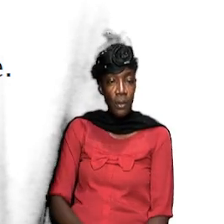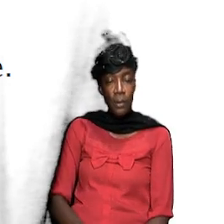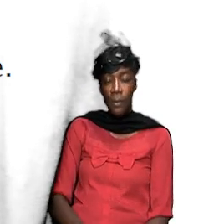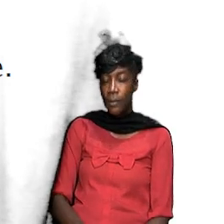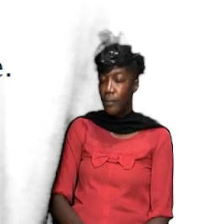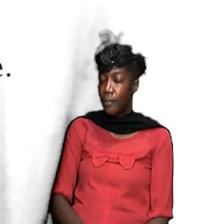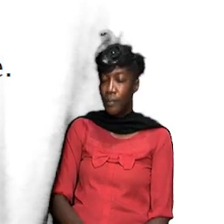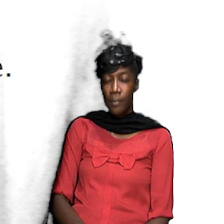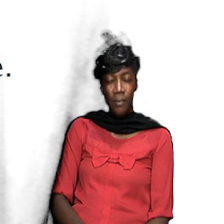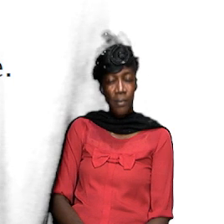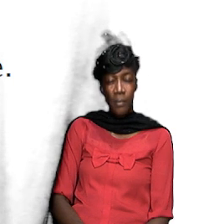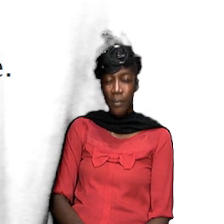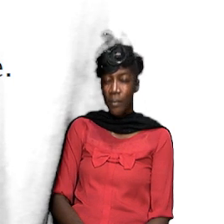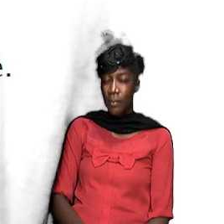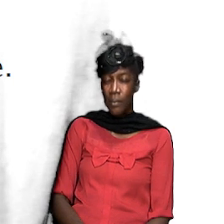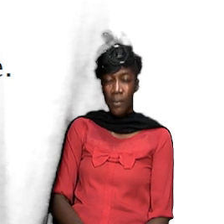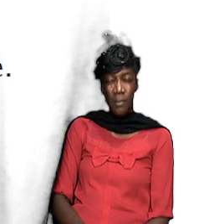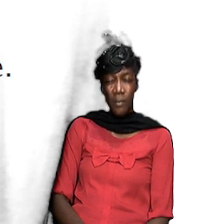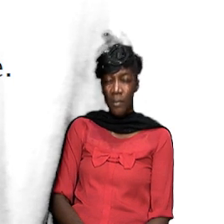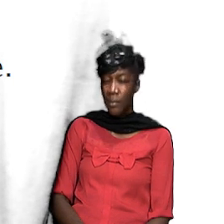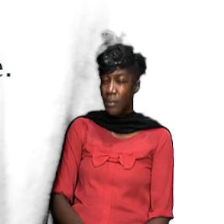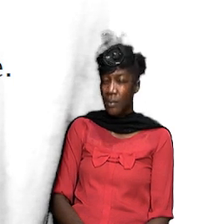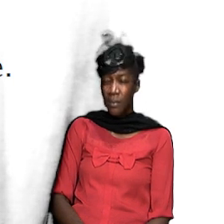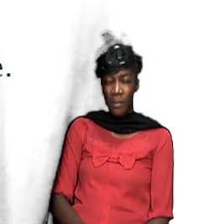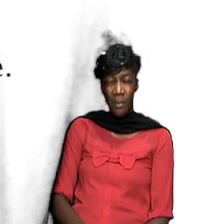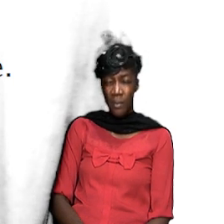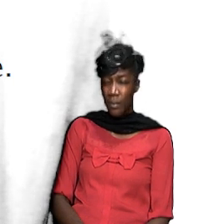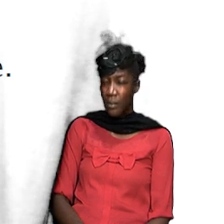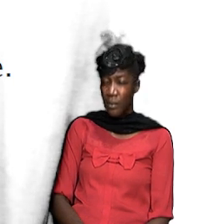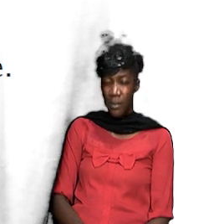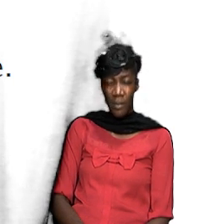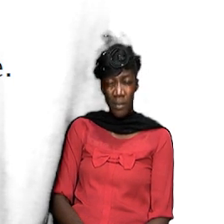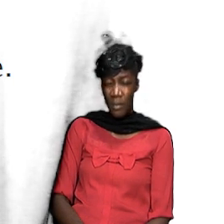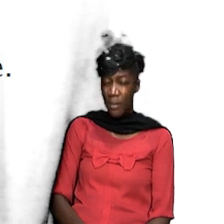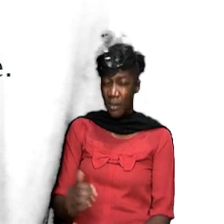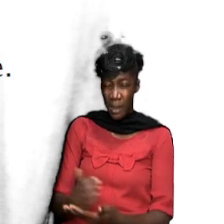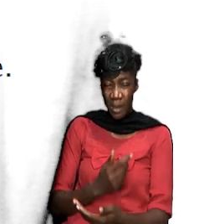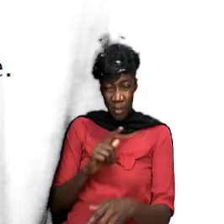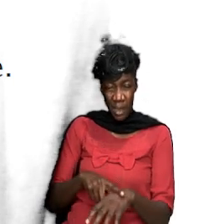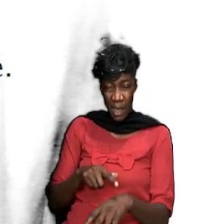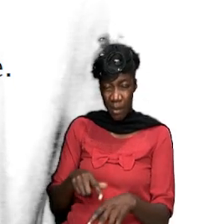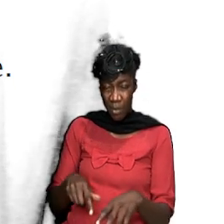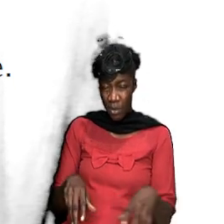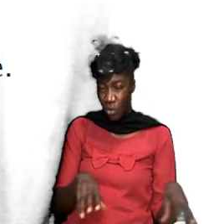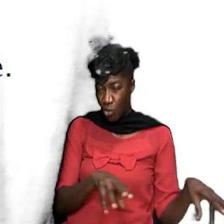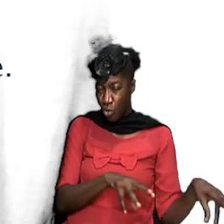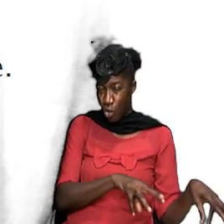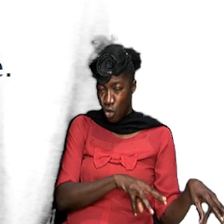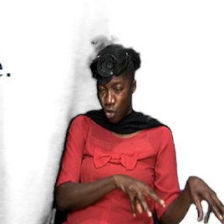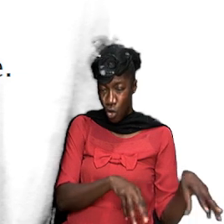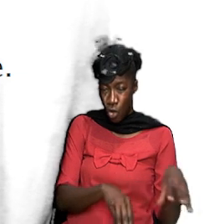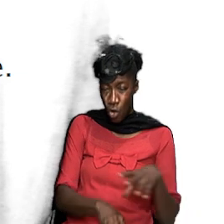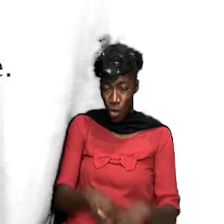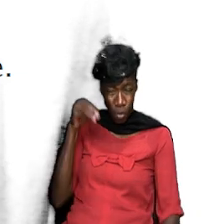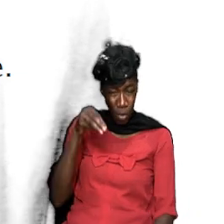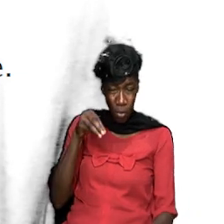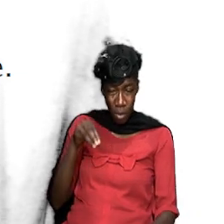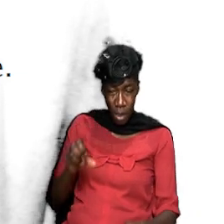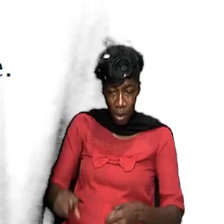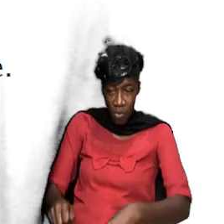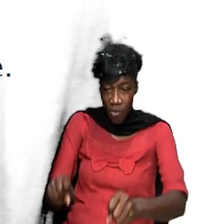Oh, geez, sometimes I wish I could just come out of my vehicle and just speak a word and the person just get back into them right mind. Look here, I